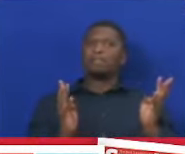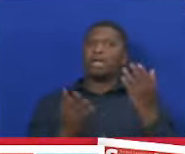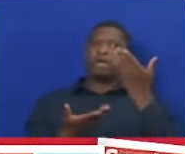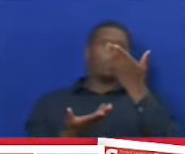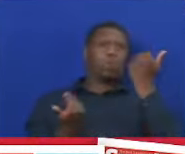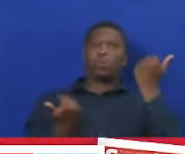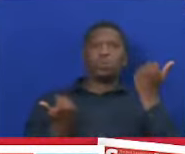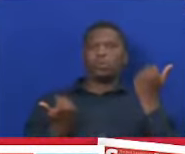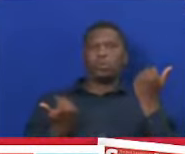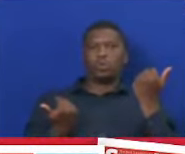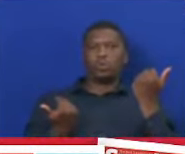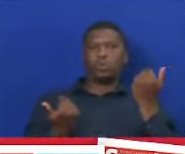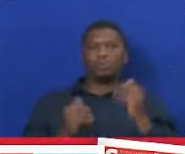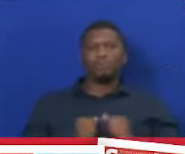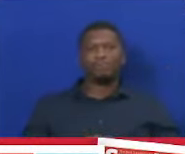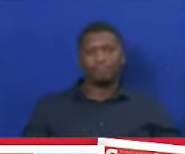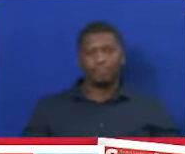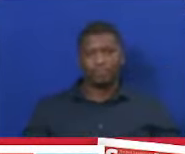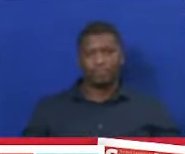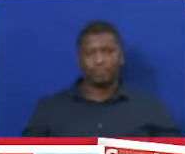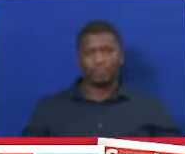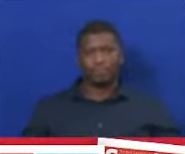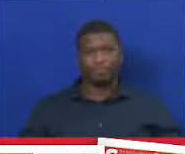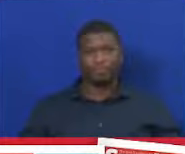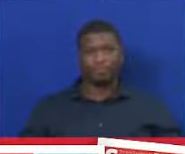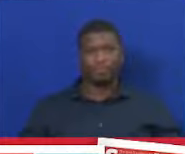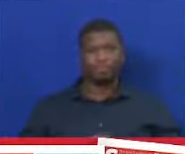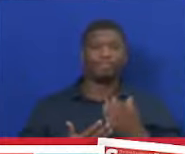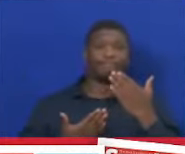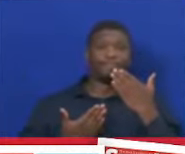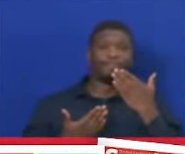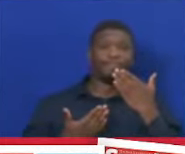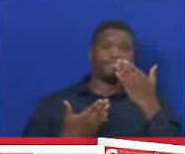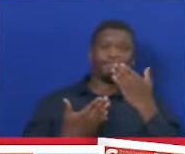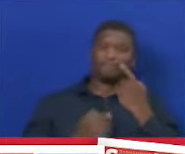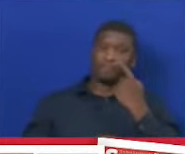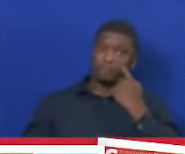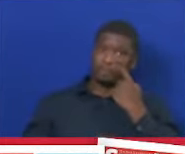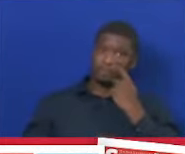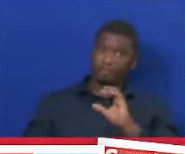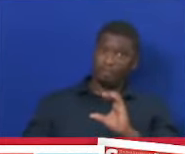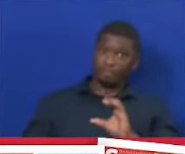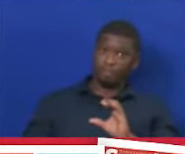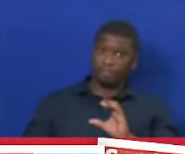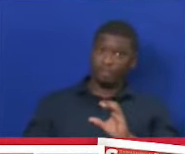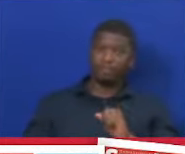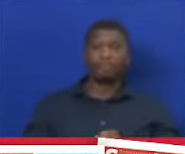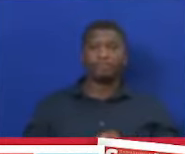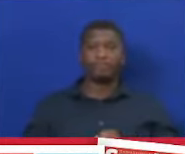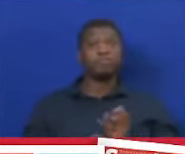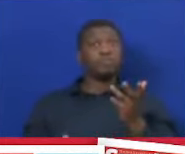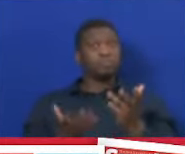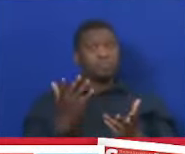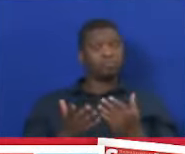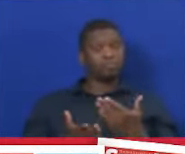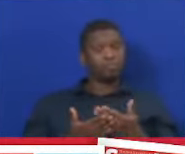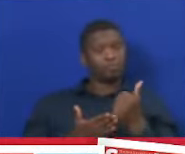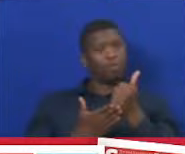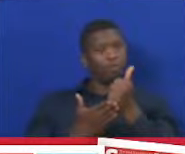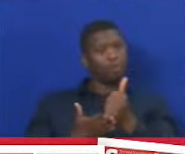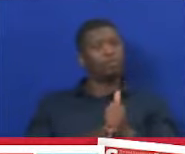Thank you. Thank you. Witness C, if I may assist, please